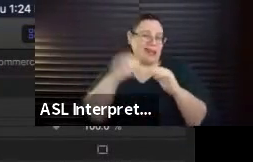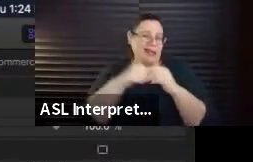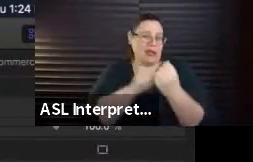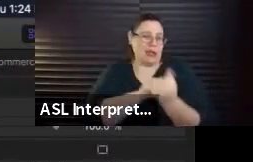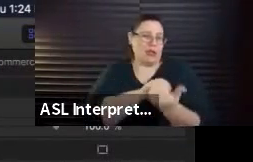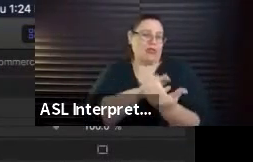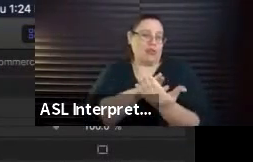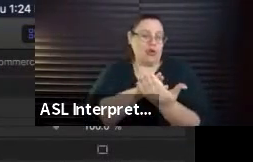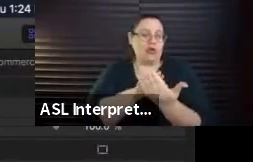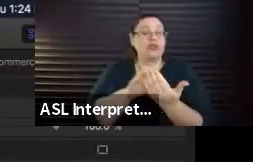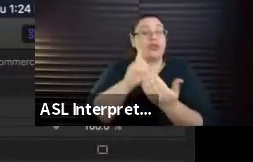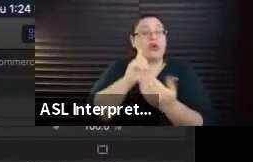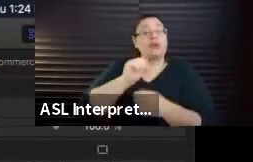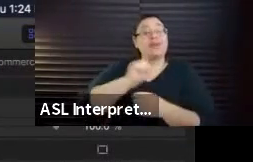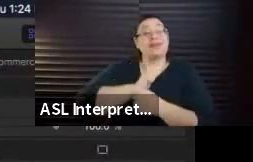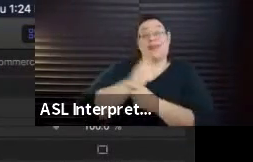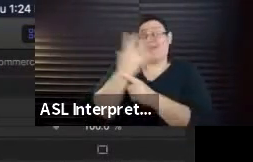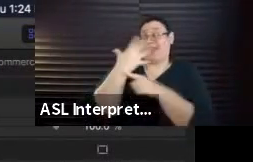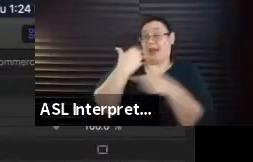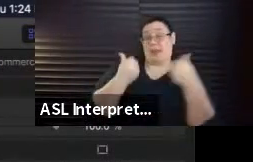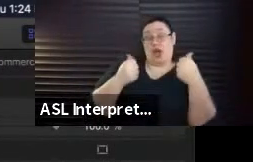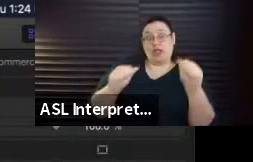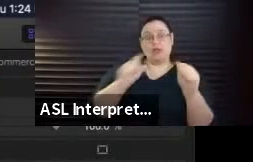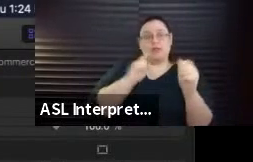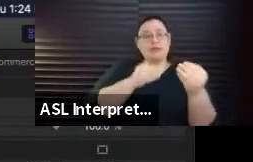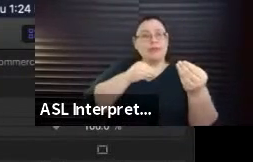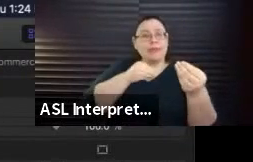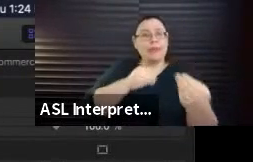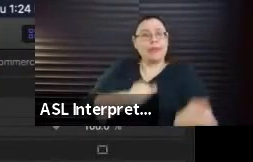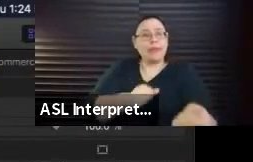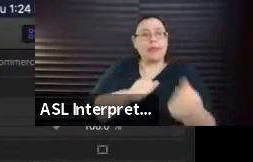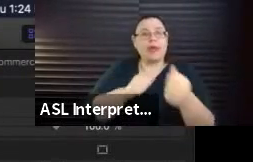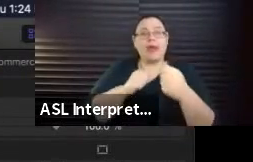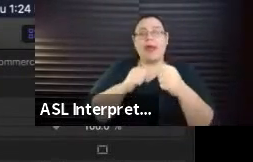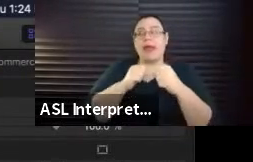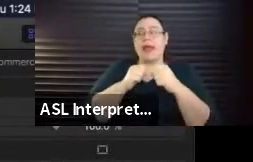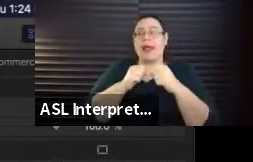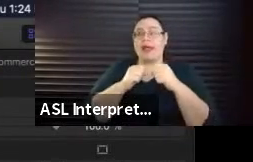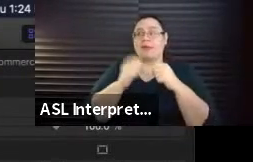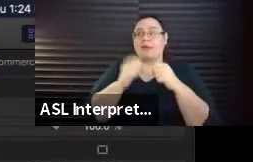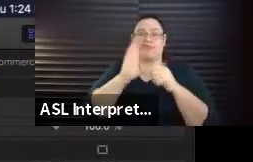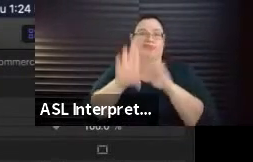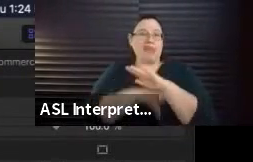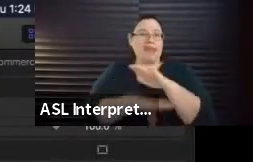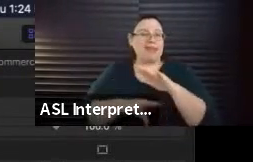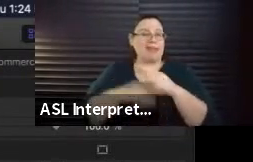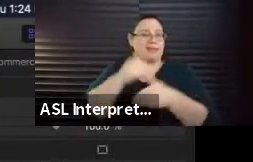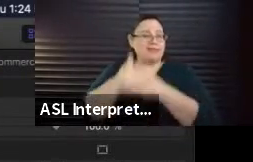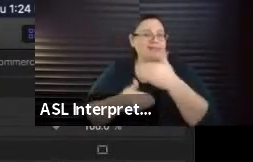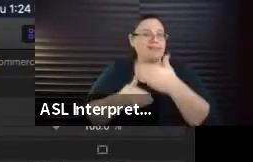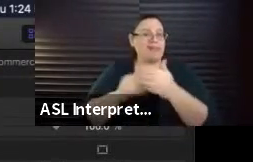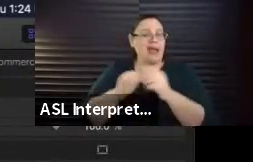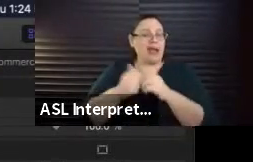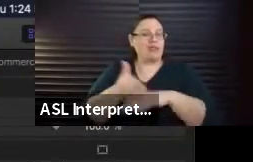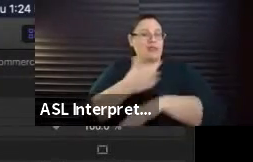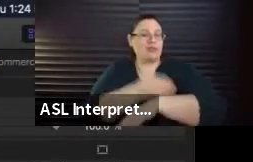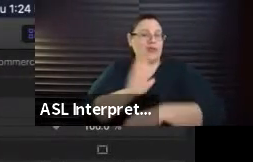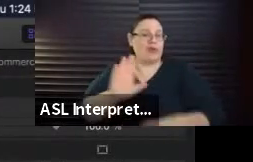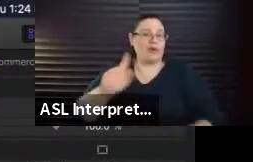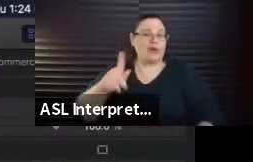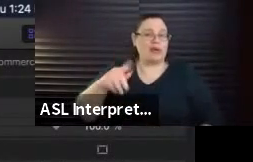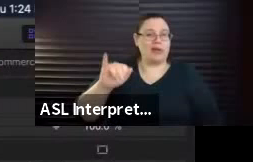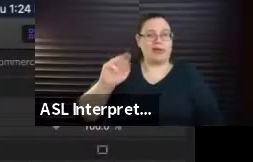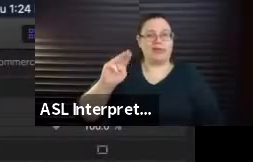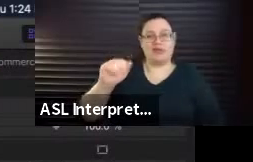out a self-tape audition really efficiently and get the basics of this so that you know how to improve your images the way that you need to.